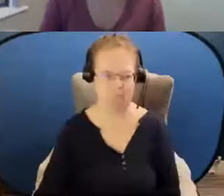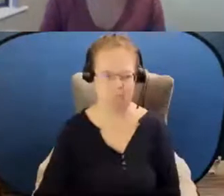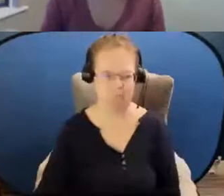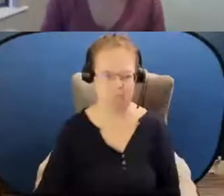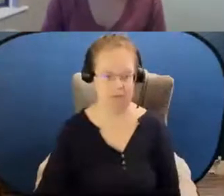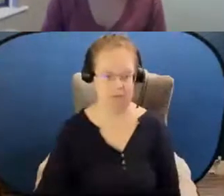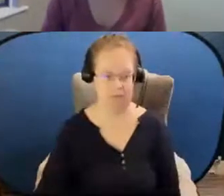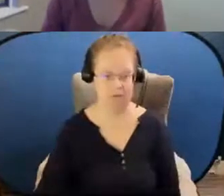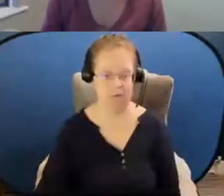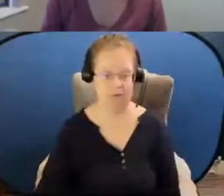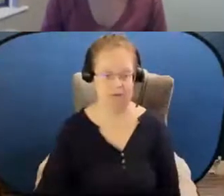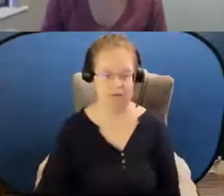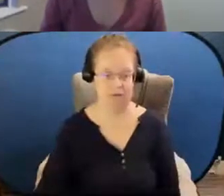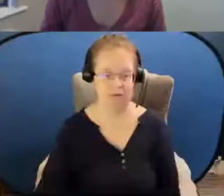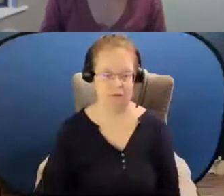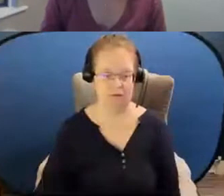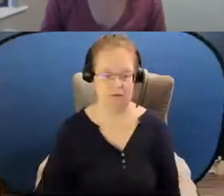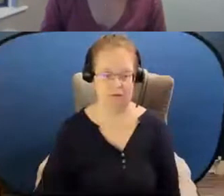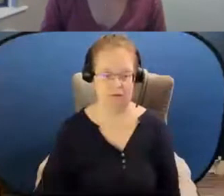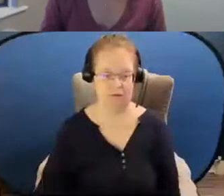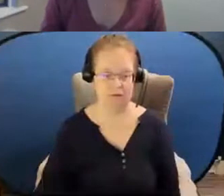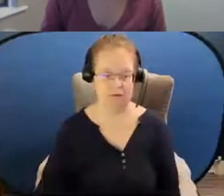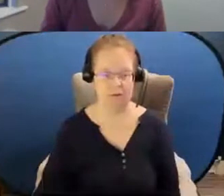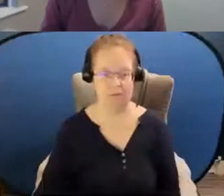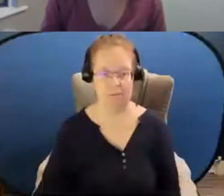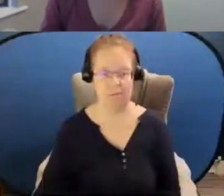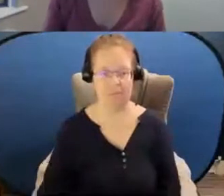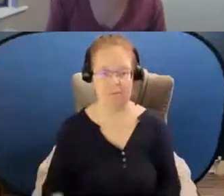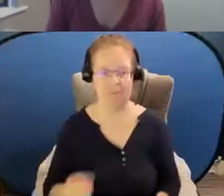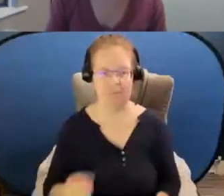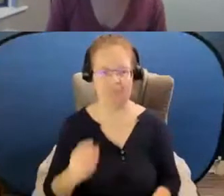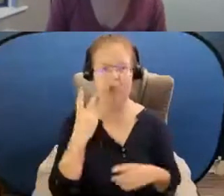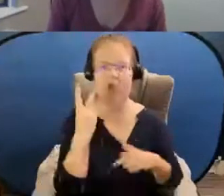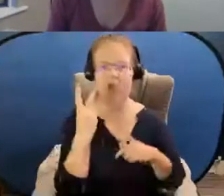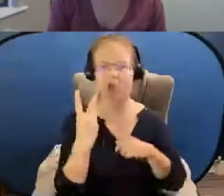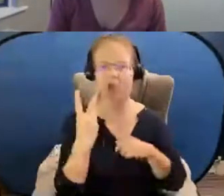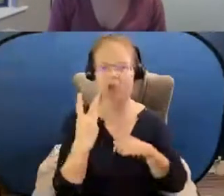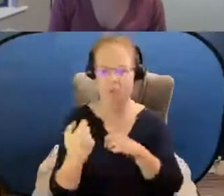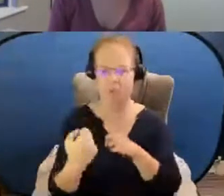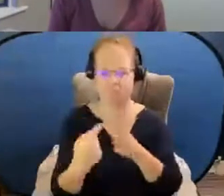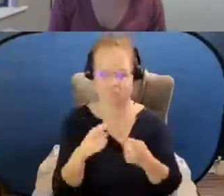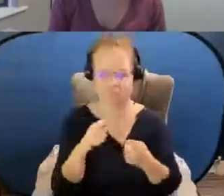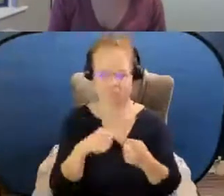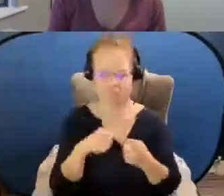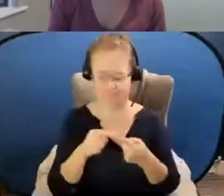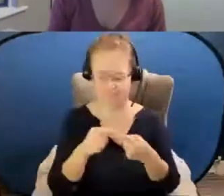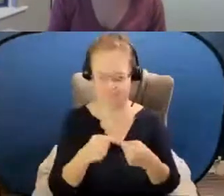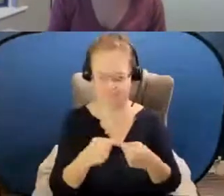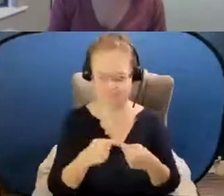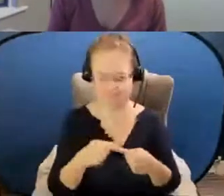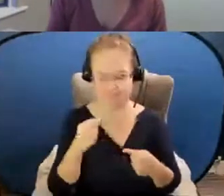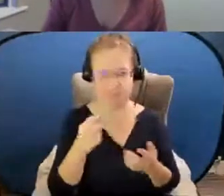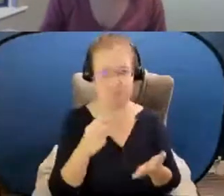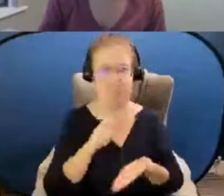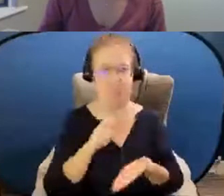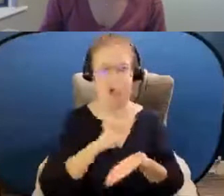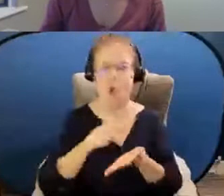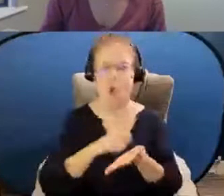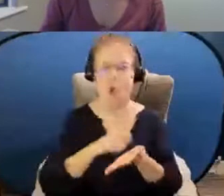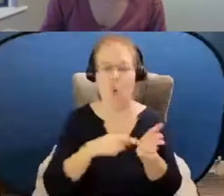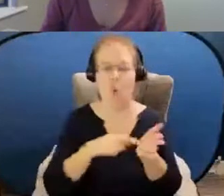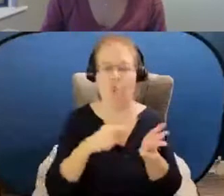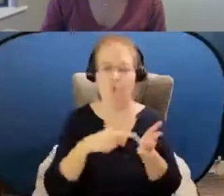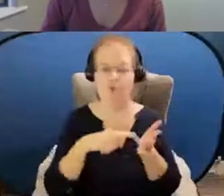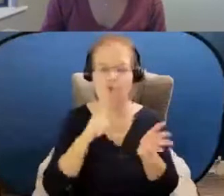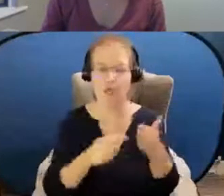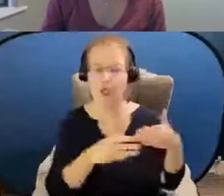I saw two things that really struck home there. One is, from the authoring tool guidelines. And one of the